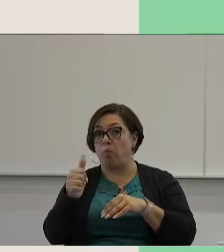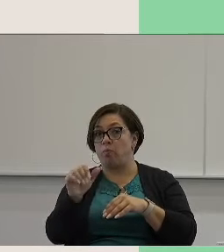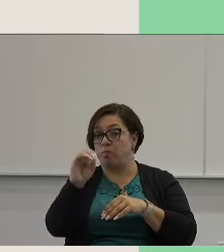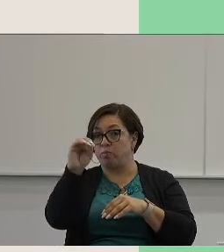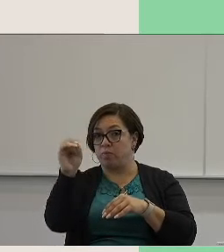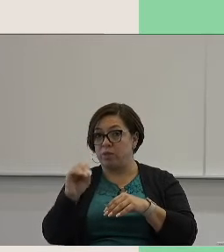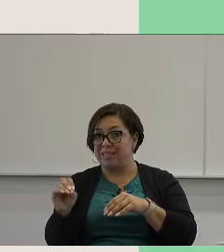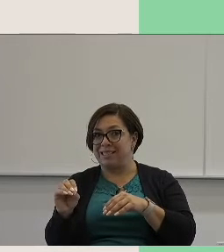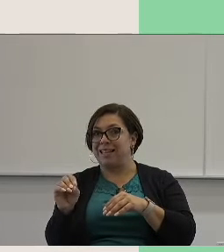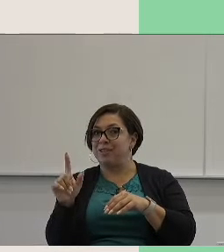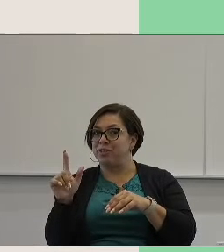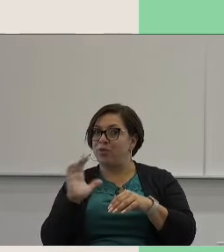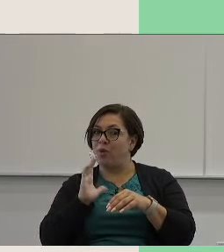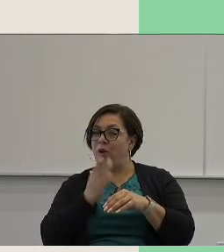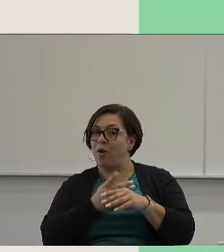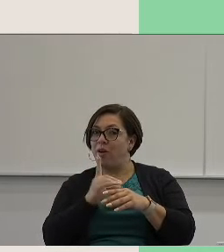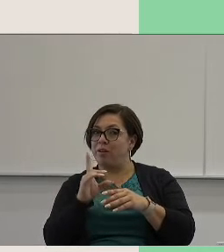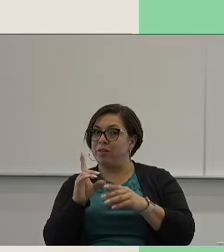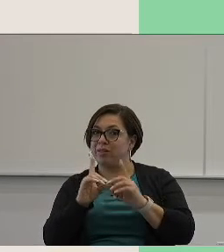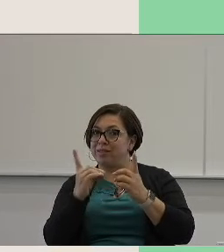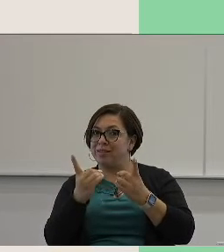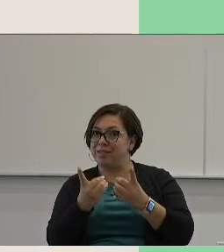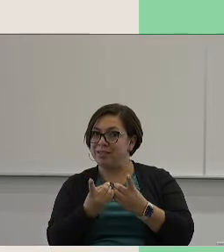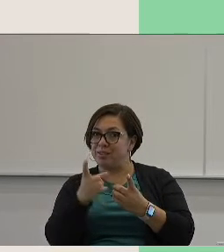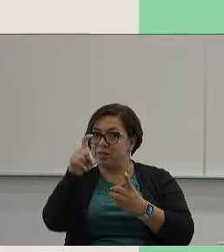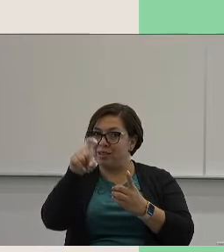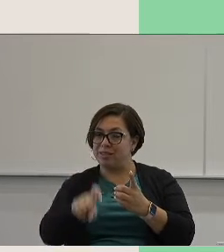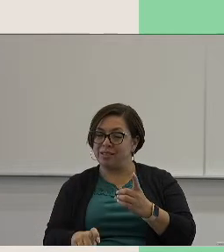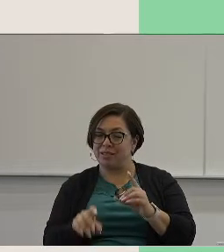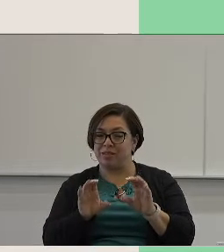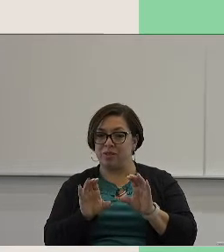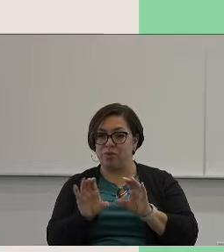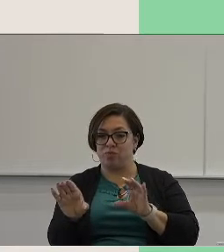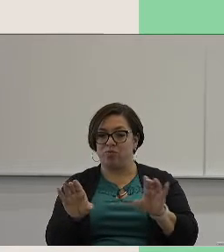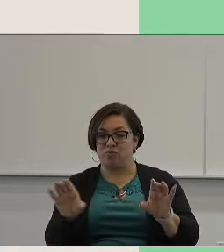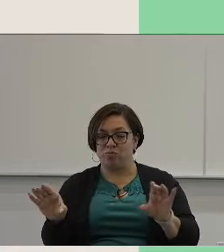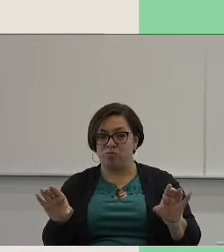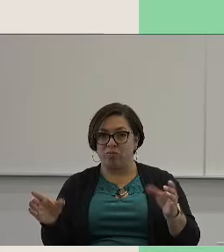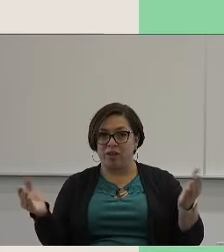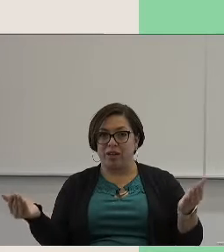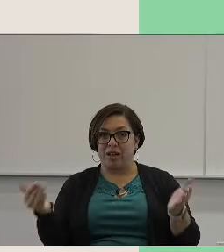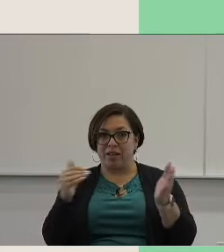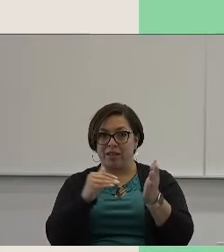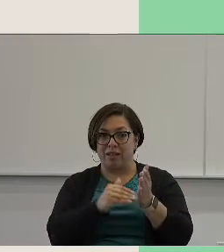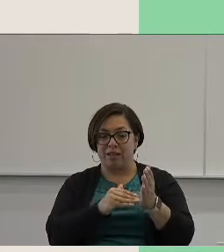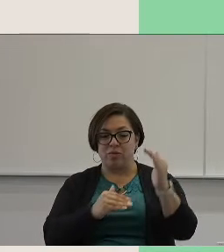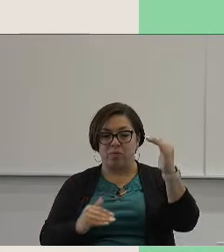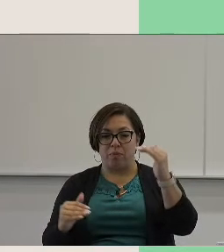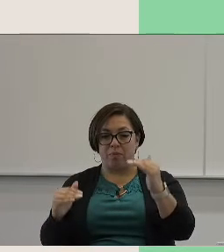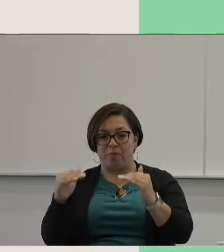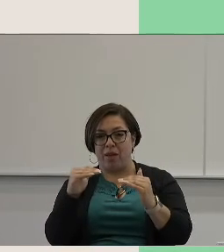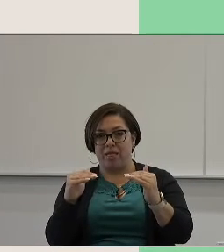our hypothetical district here would have to go through the redistricting process to rebalance its districts.